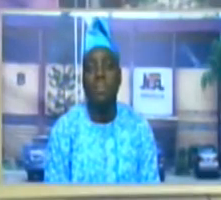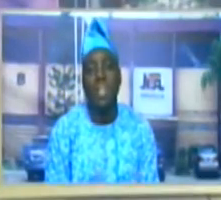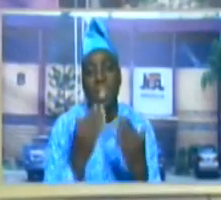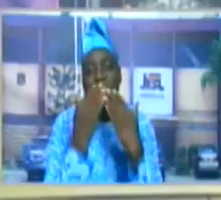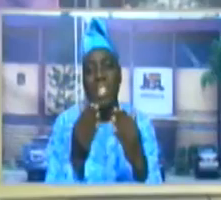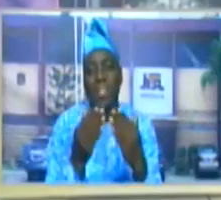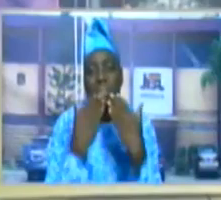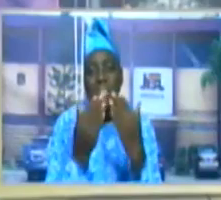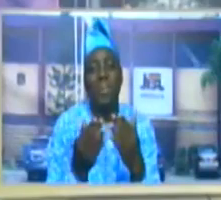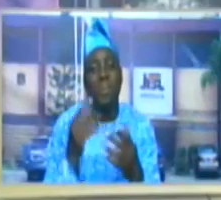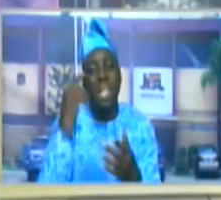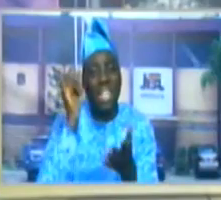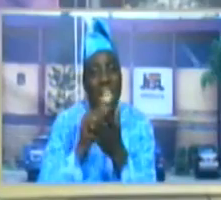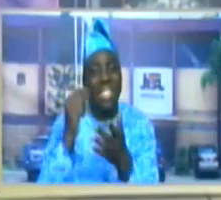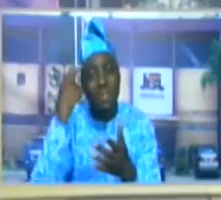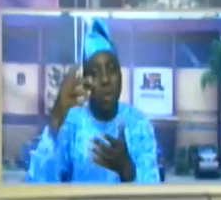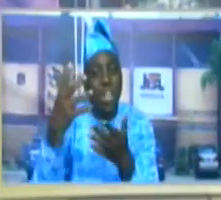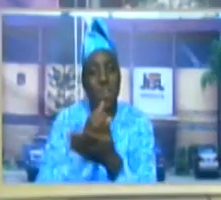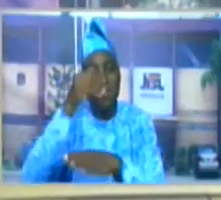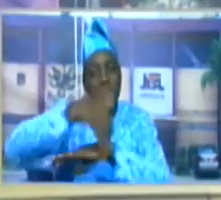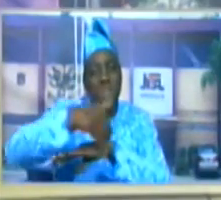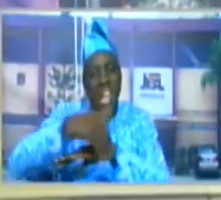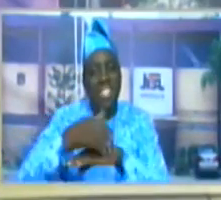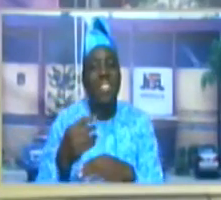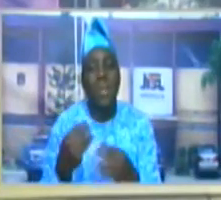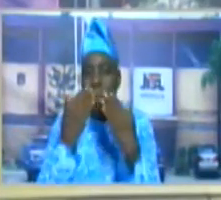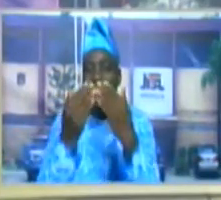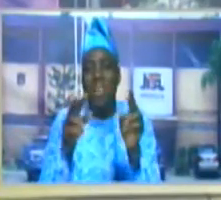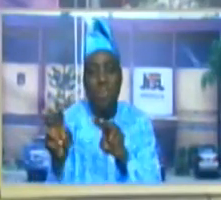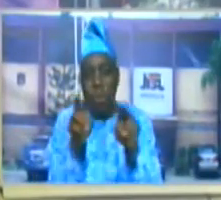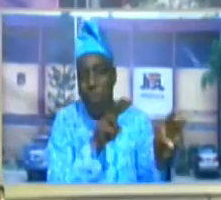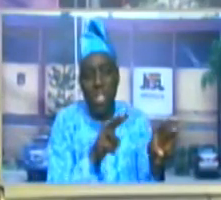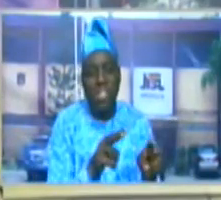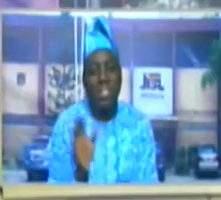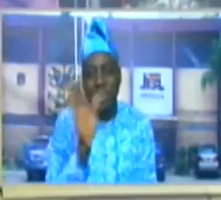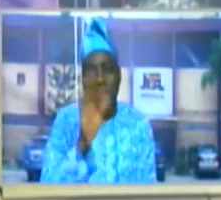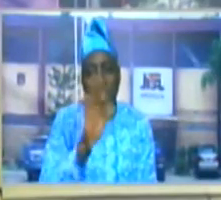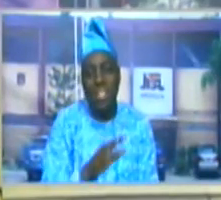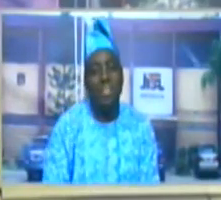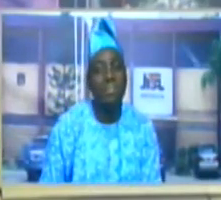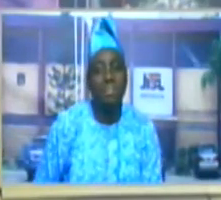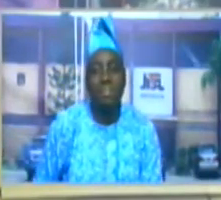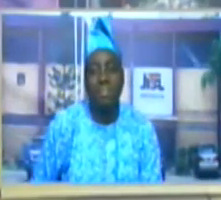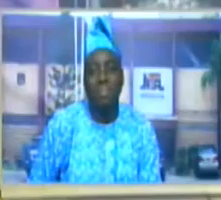Thank you, Kene. And it's on that note that we wrap up the news for tonight. We thank you for watching. Good night.